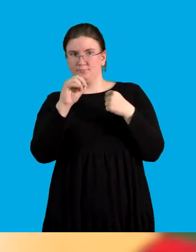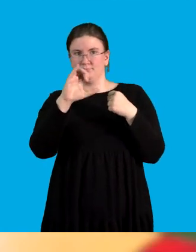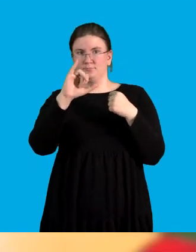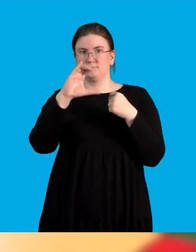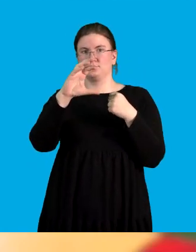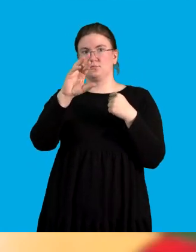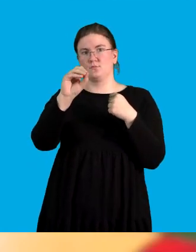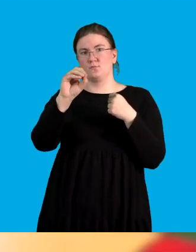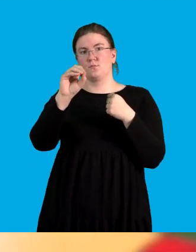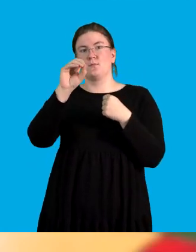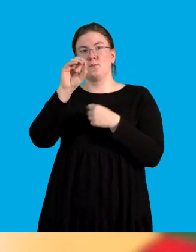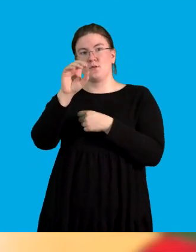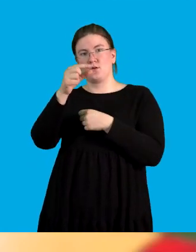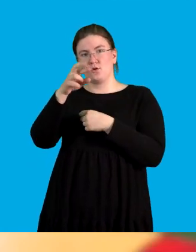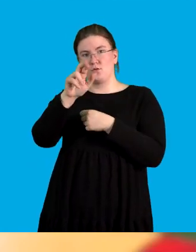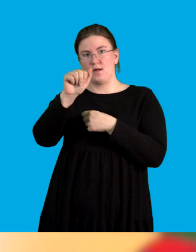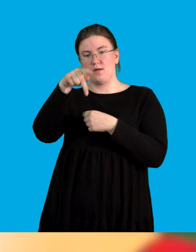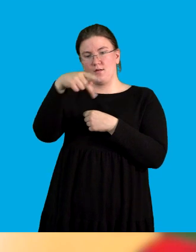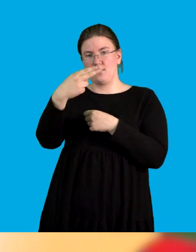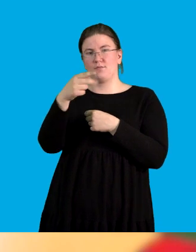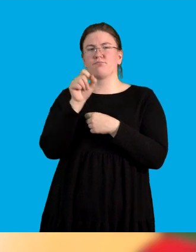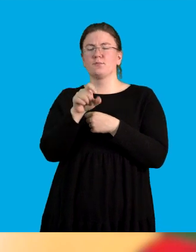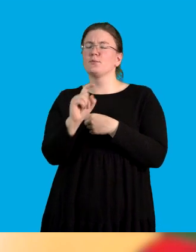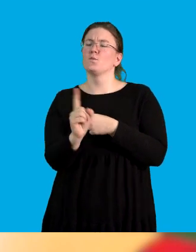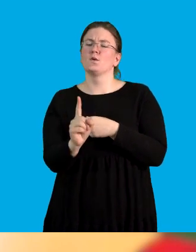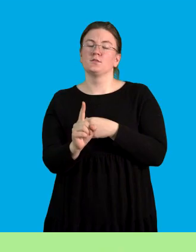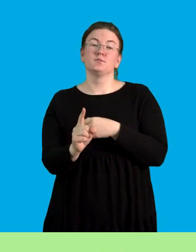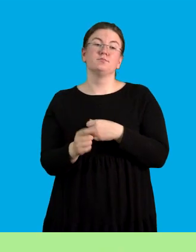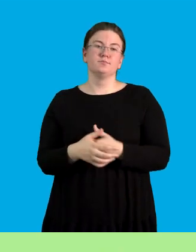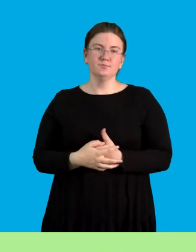be expected to explain what a micrograph is.